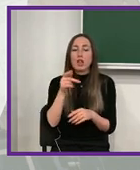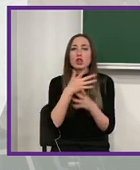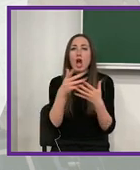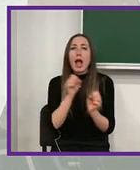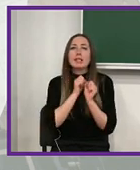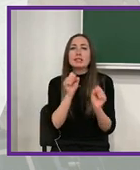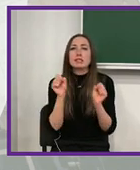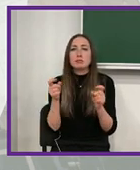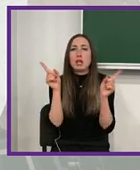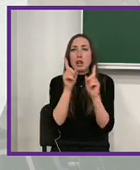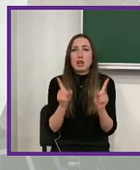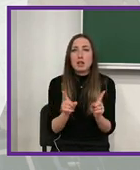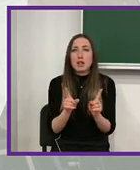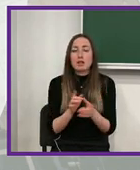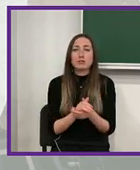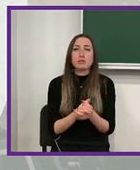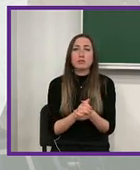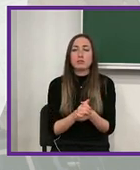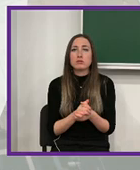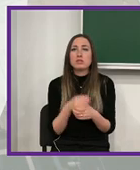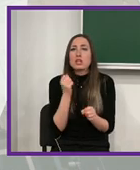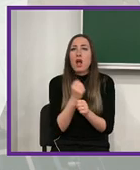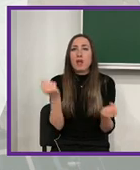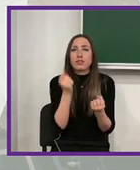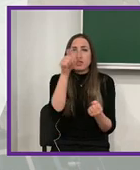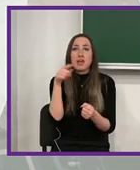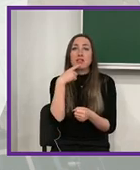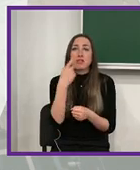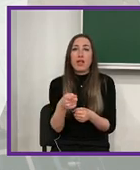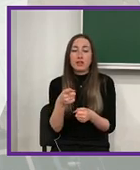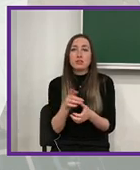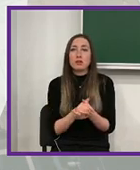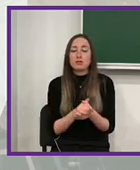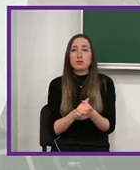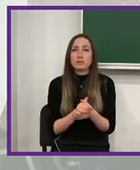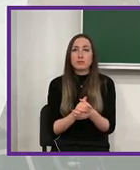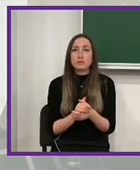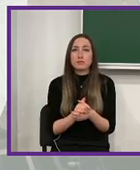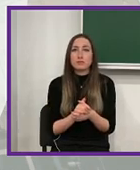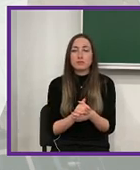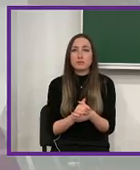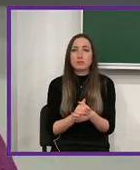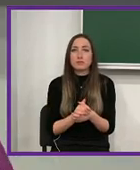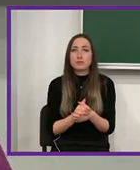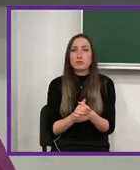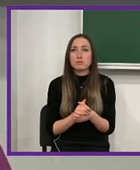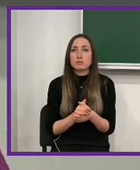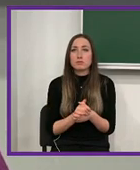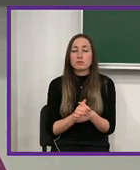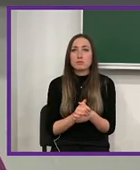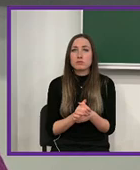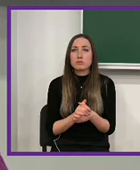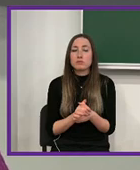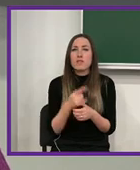from the workers was like, you know, they've just spent so much money on some useless stuff instead of giving us a